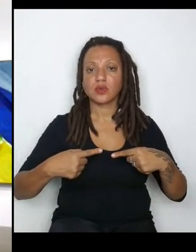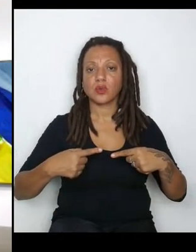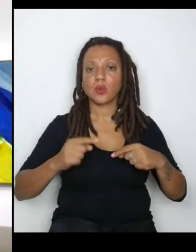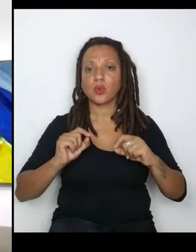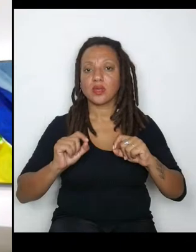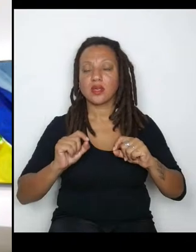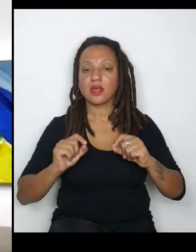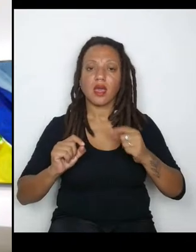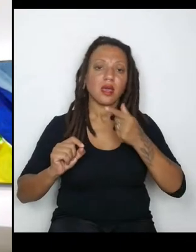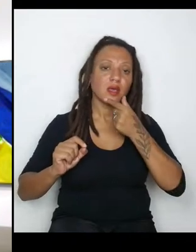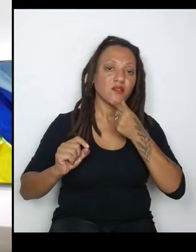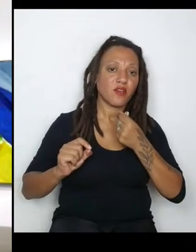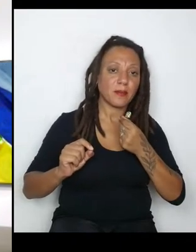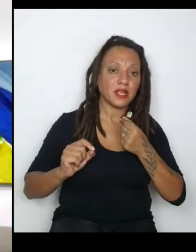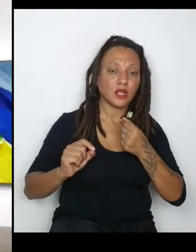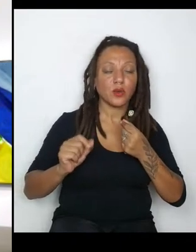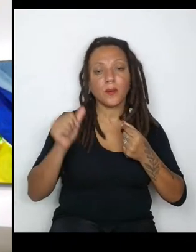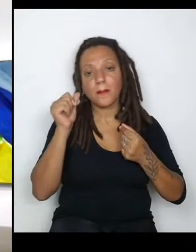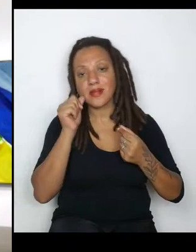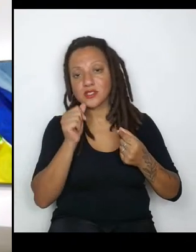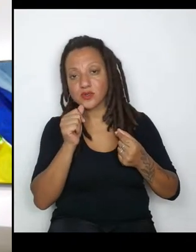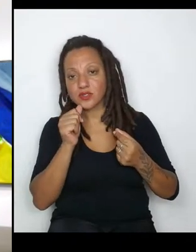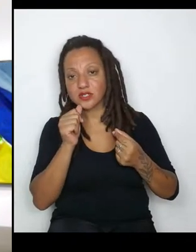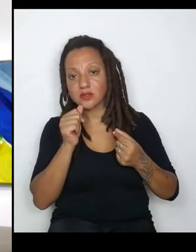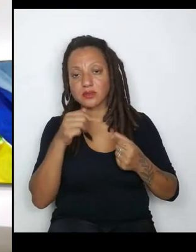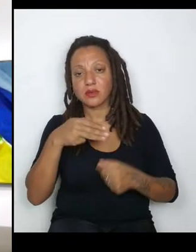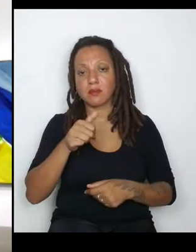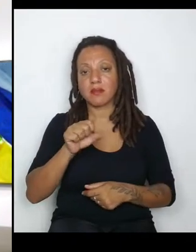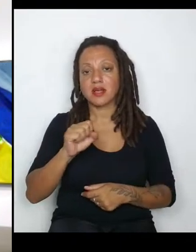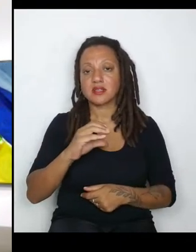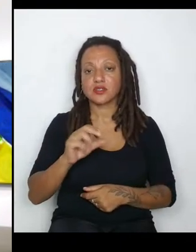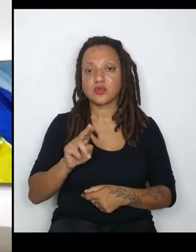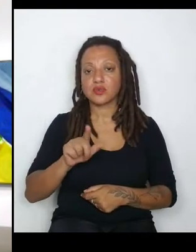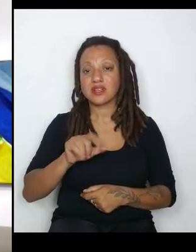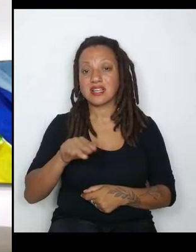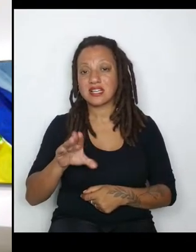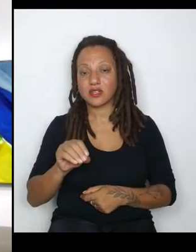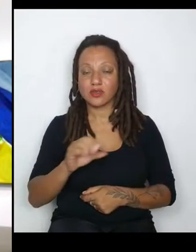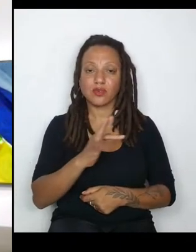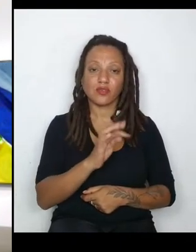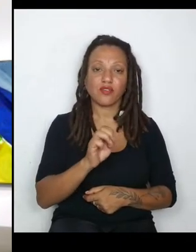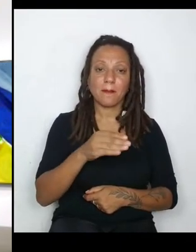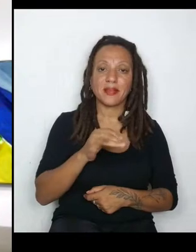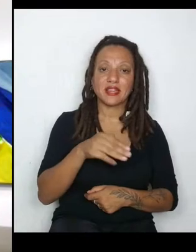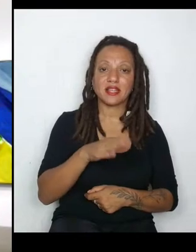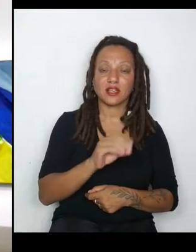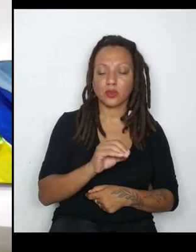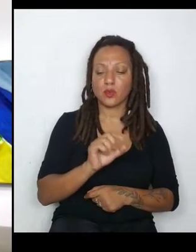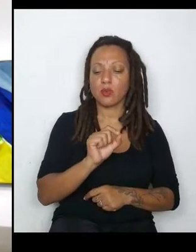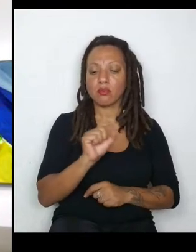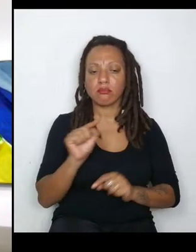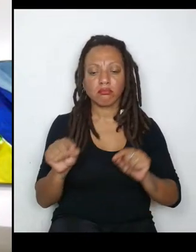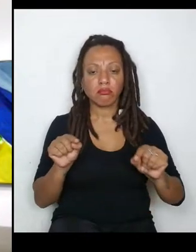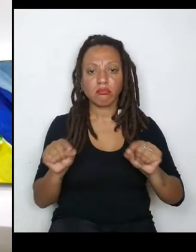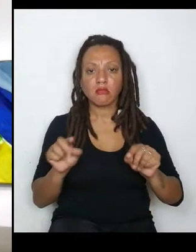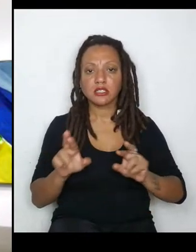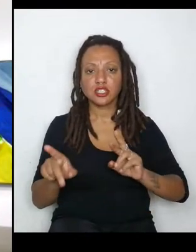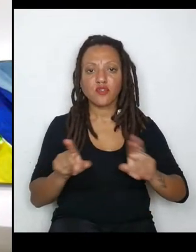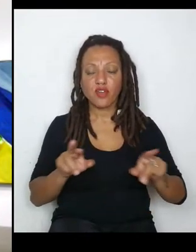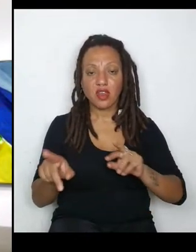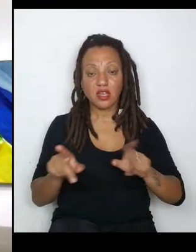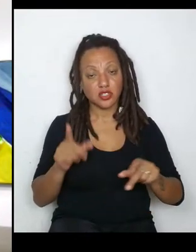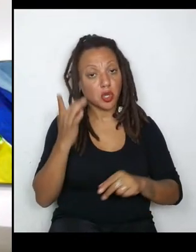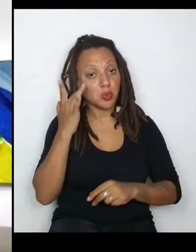hugely i i would think uh whether or not he uh concentrated on them but one of your your